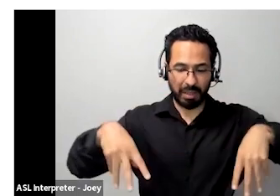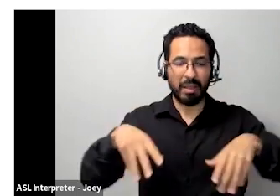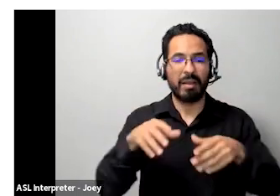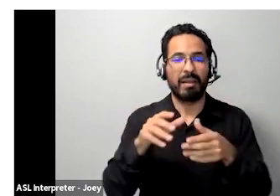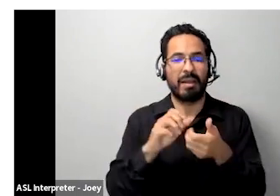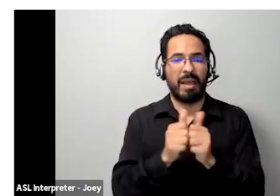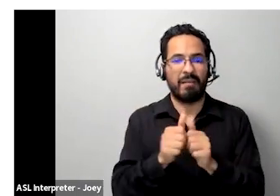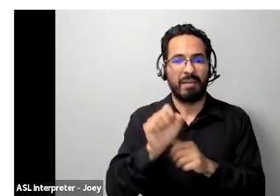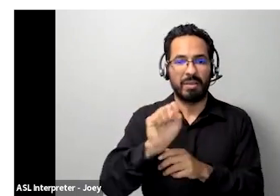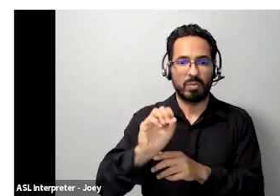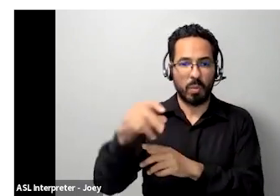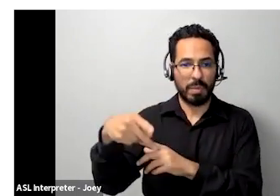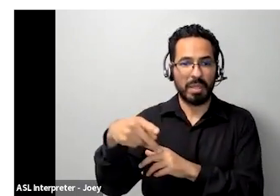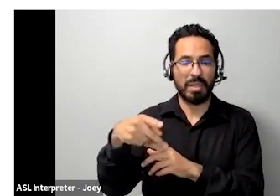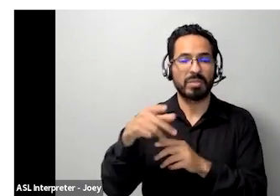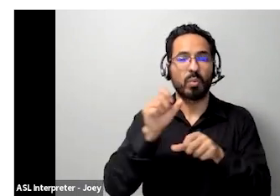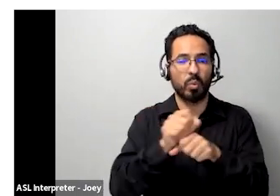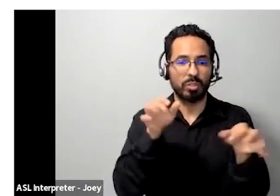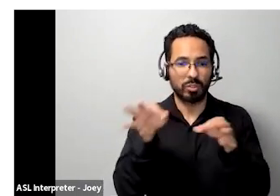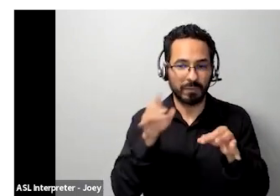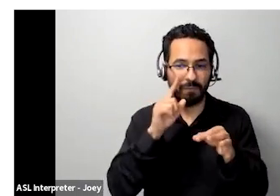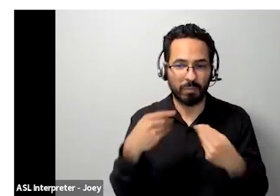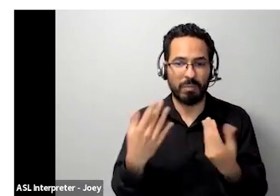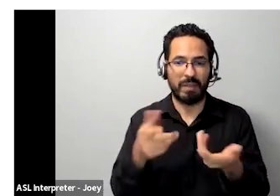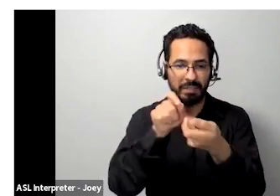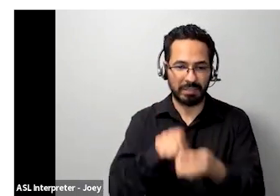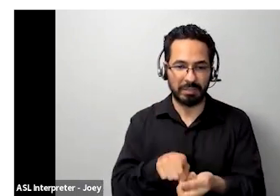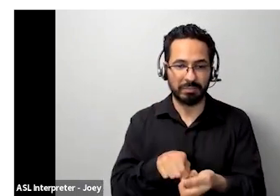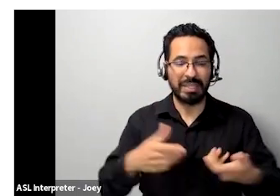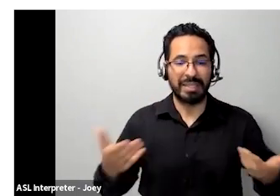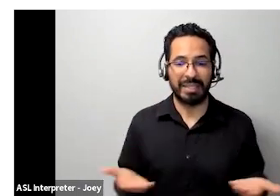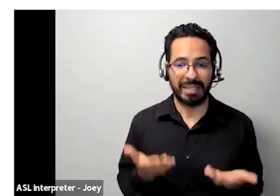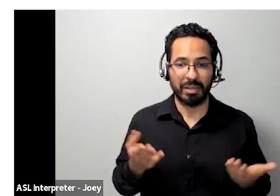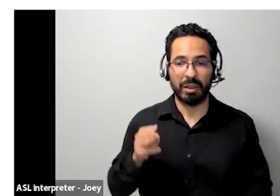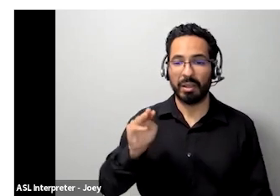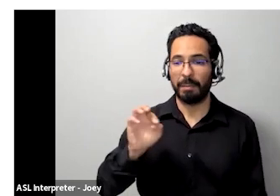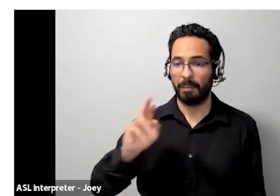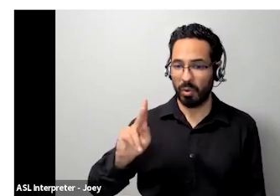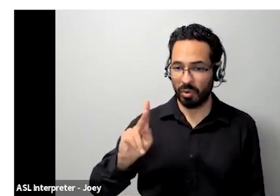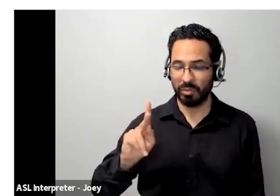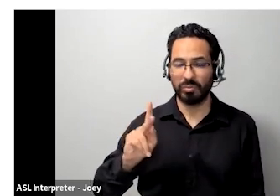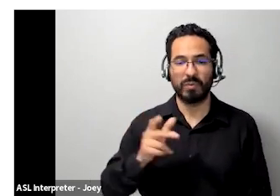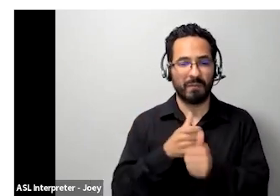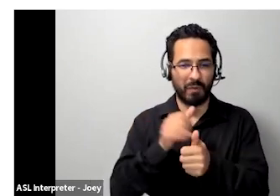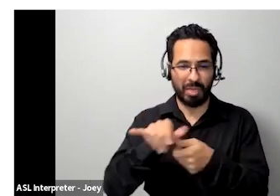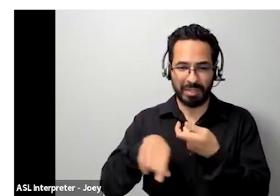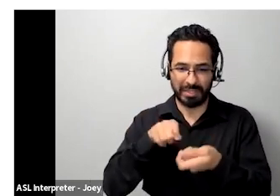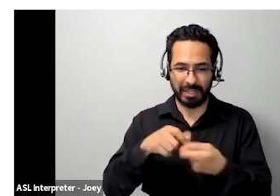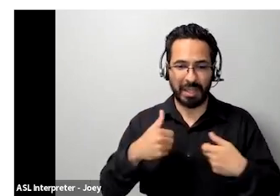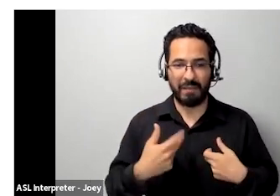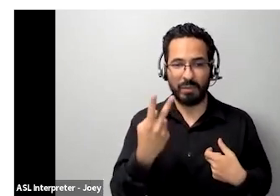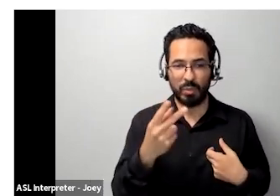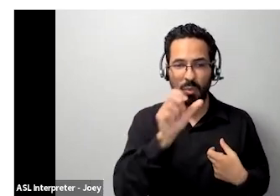and work instructions to really provide that detail. At Merck, we do that exactly. We've got 2 SOPs currently, and